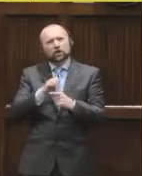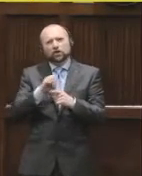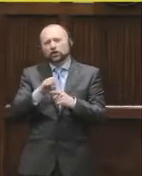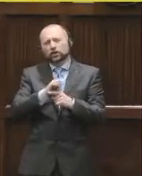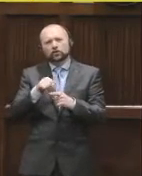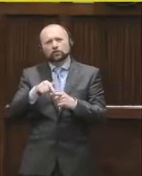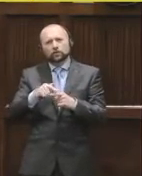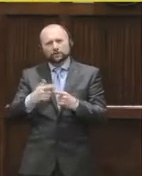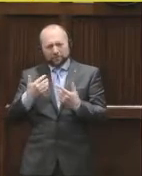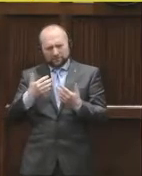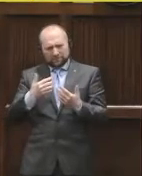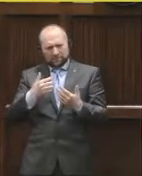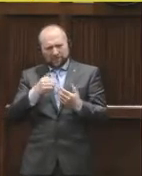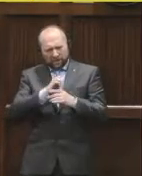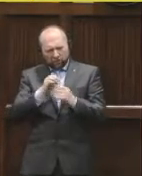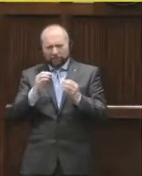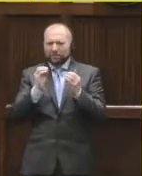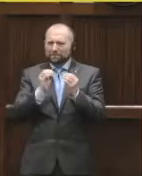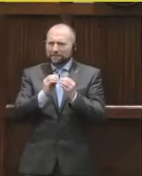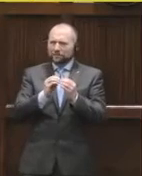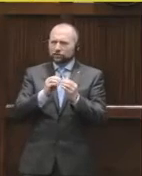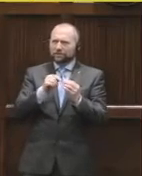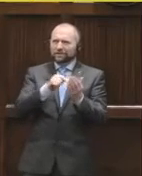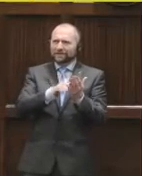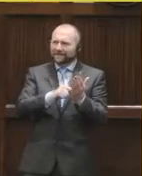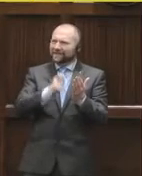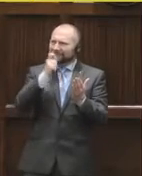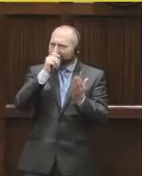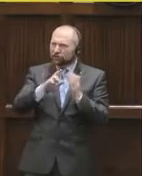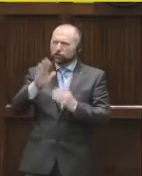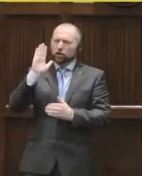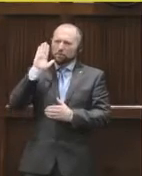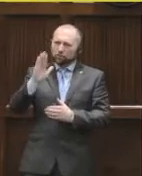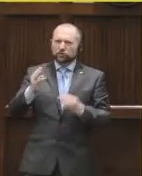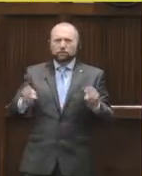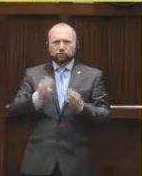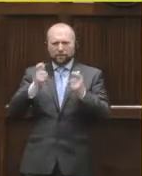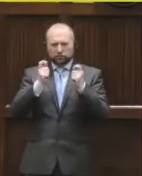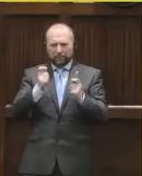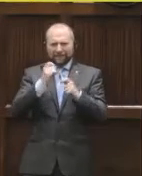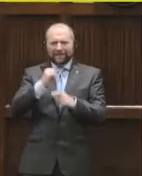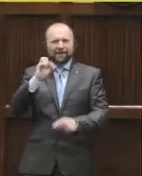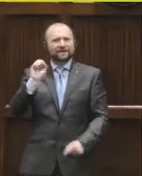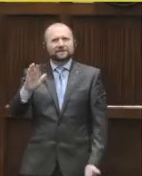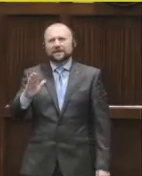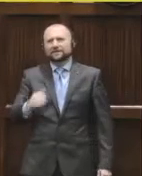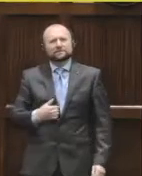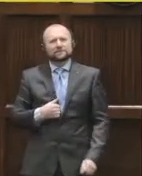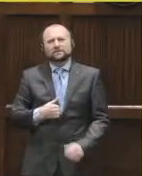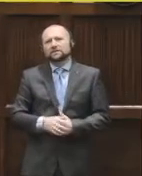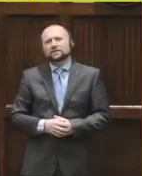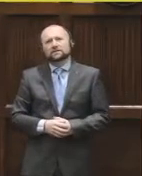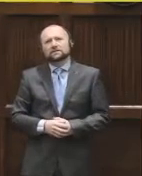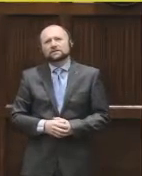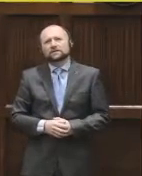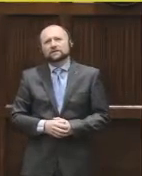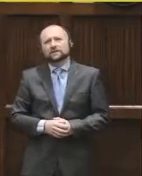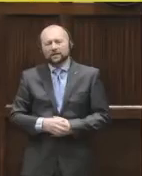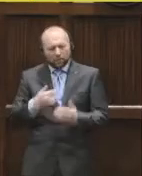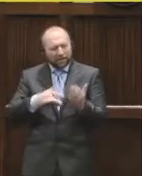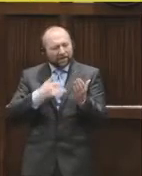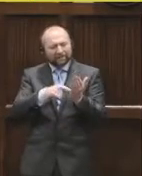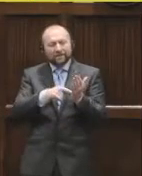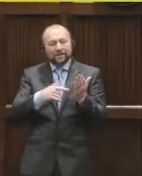on ensuring that teachers are adequately trained in Irish Sign Language. I know that there isn't currently